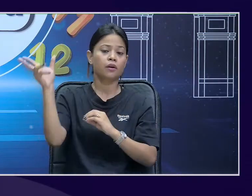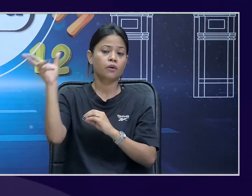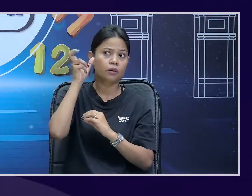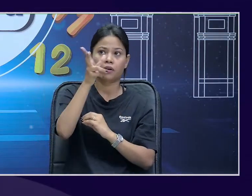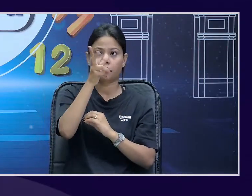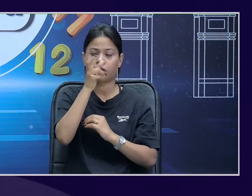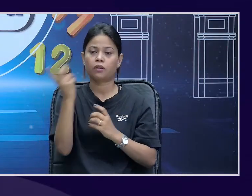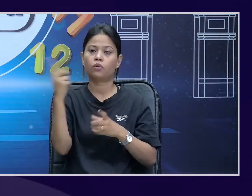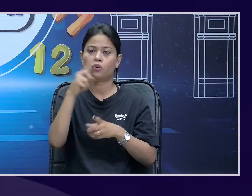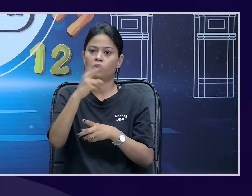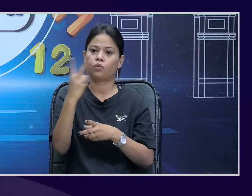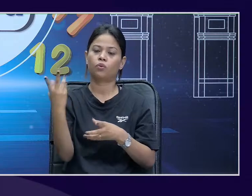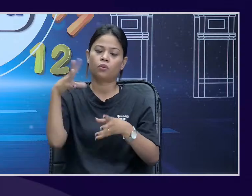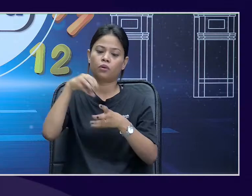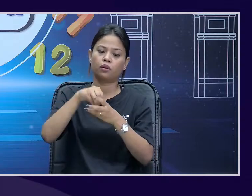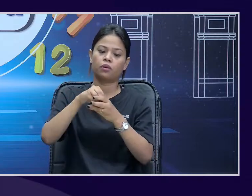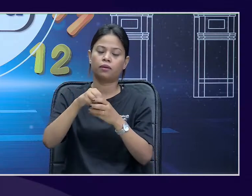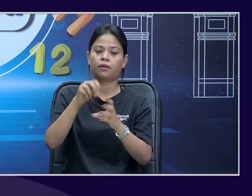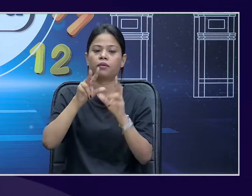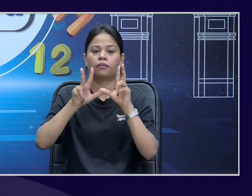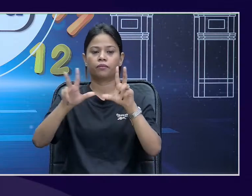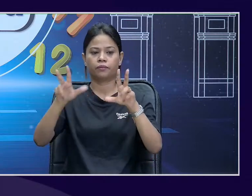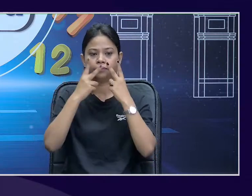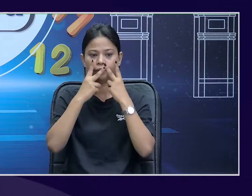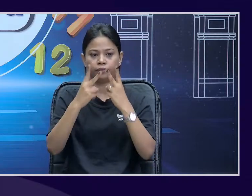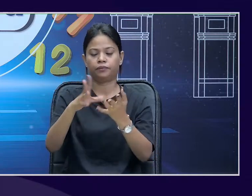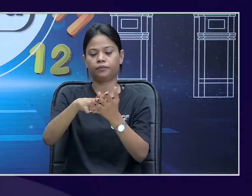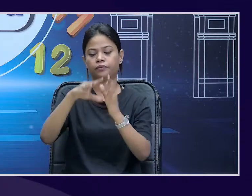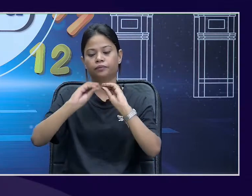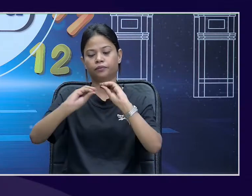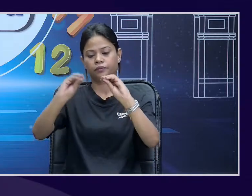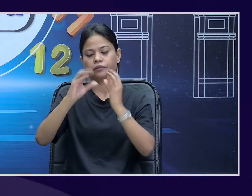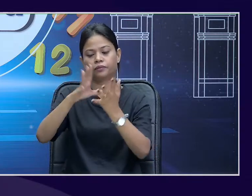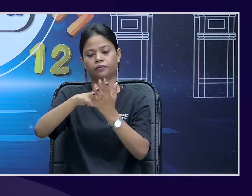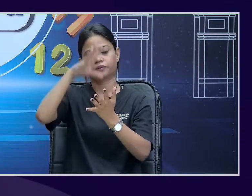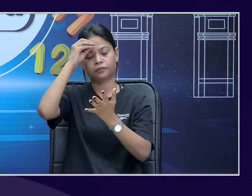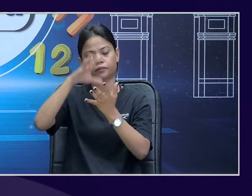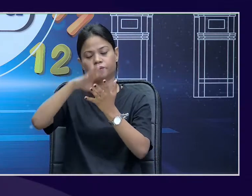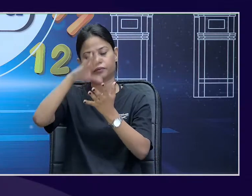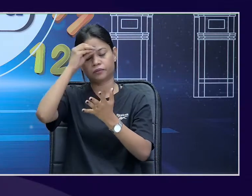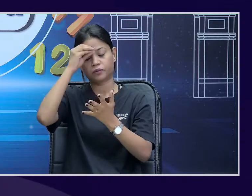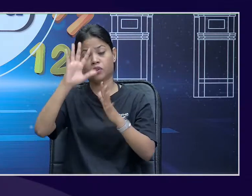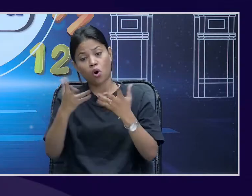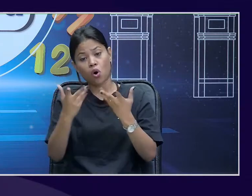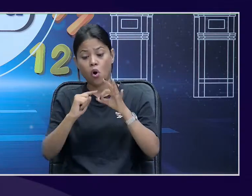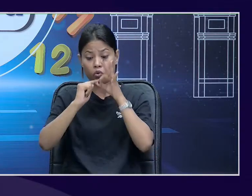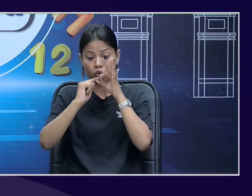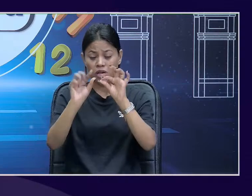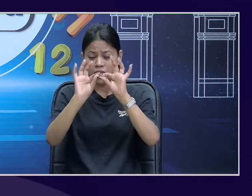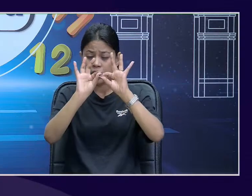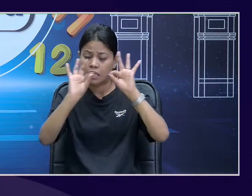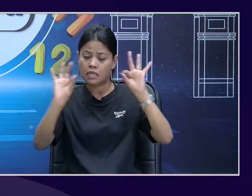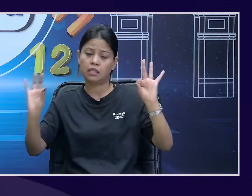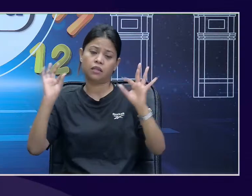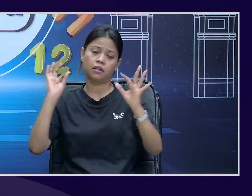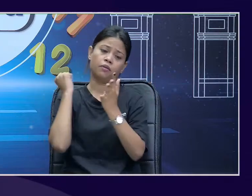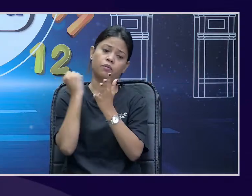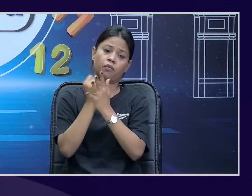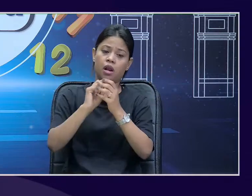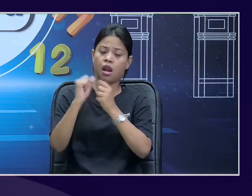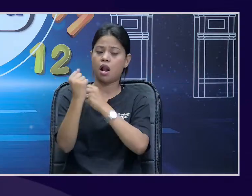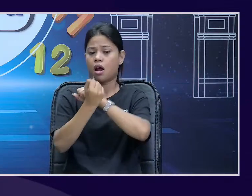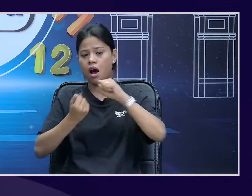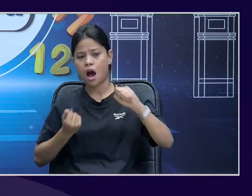video, and all in the form of asking questions and simple questions in between. And then